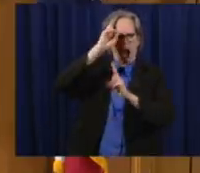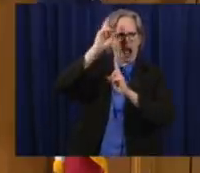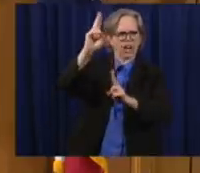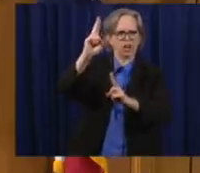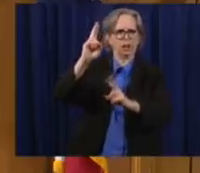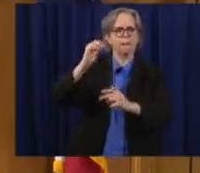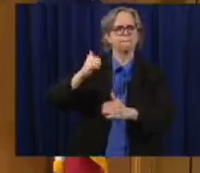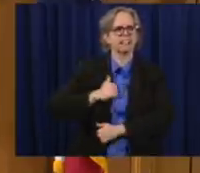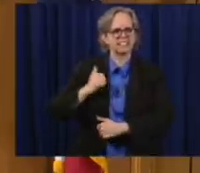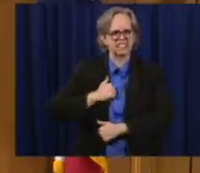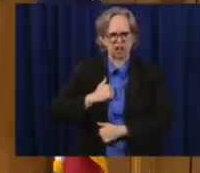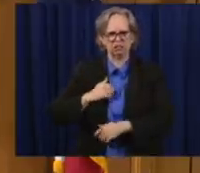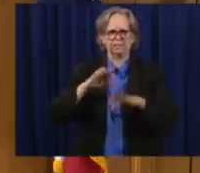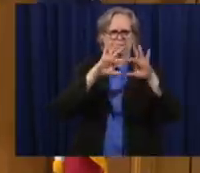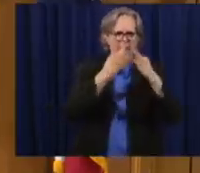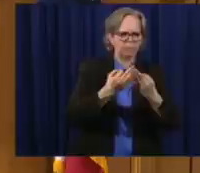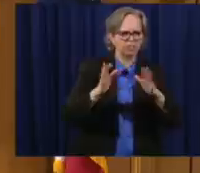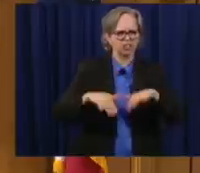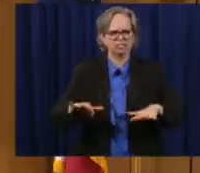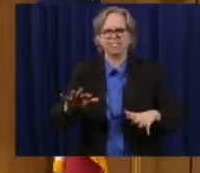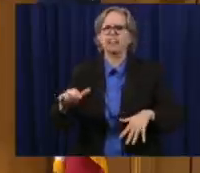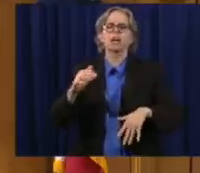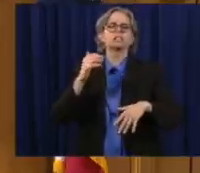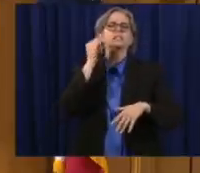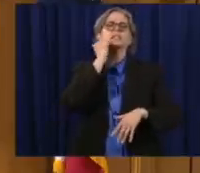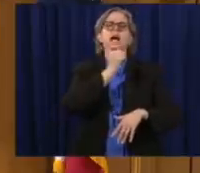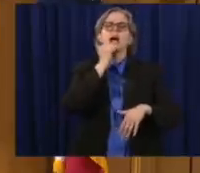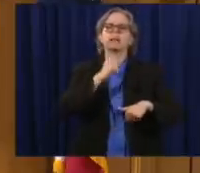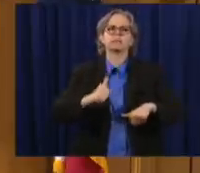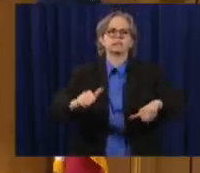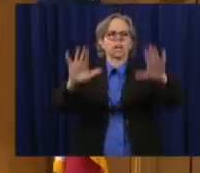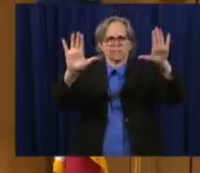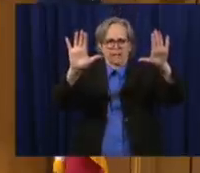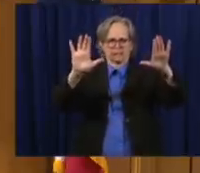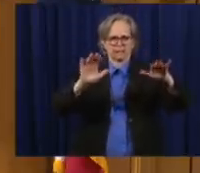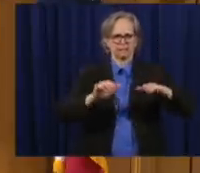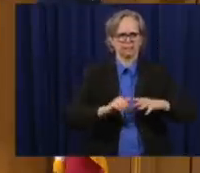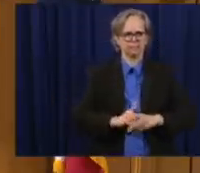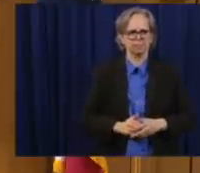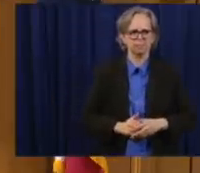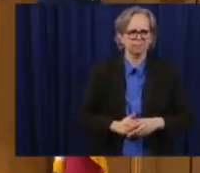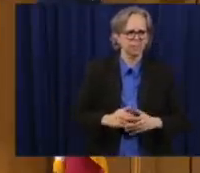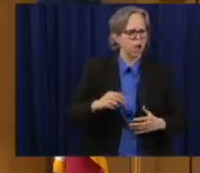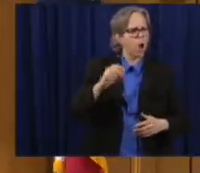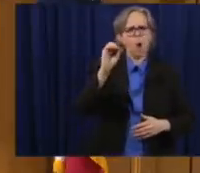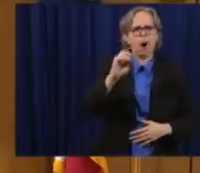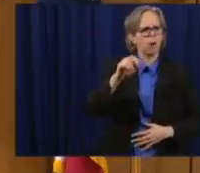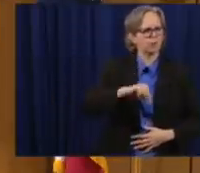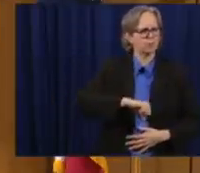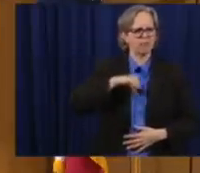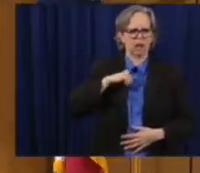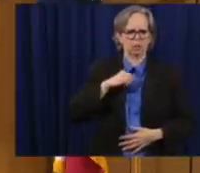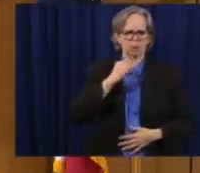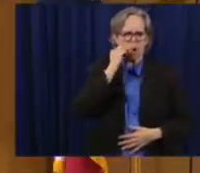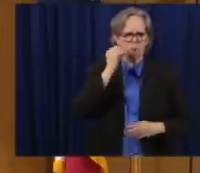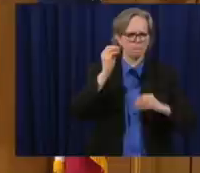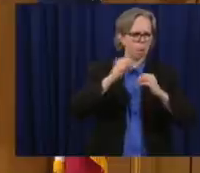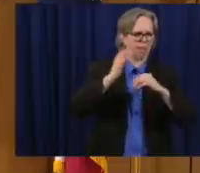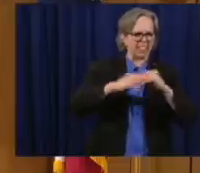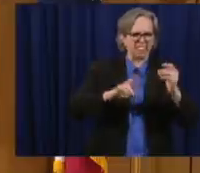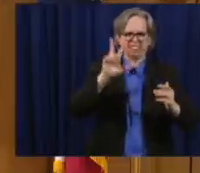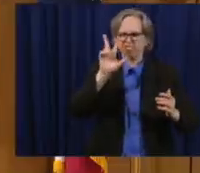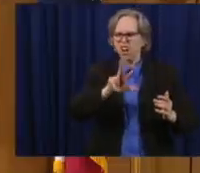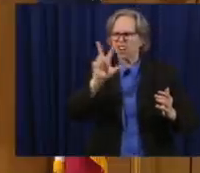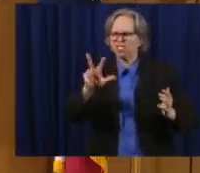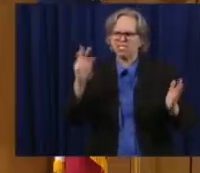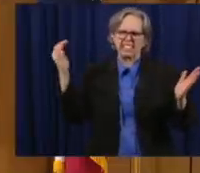sacrifices that they make. Ohio is proud to be home to more than 33,000 children who have military